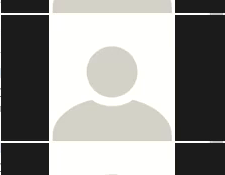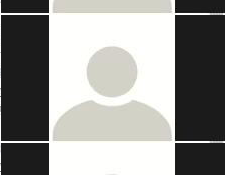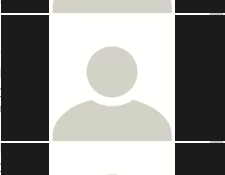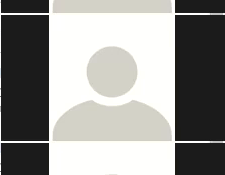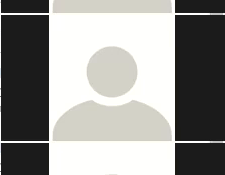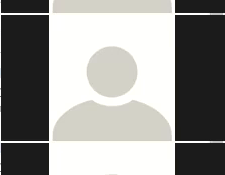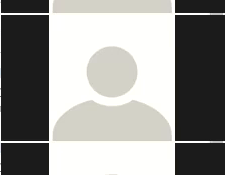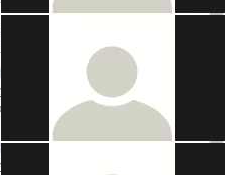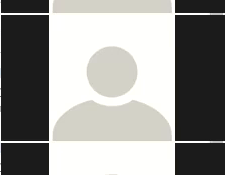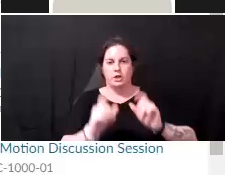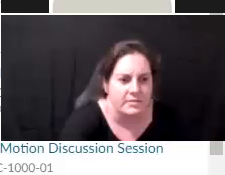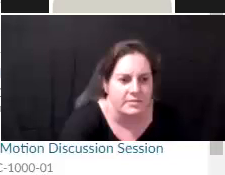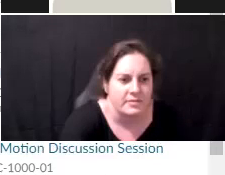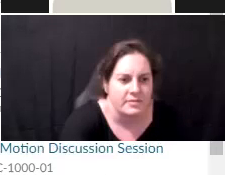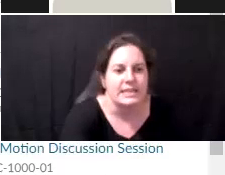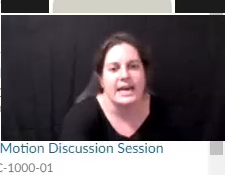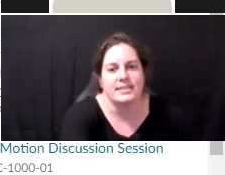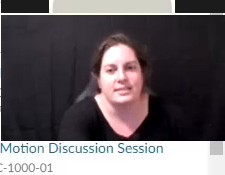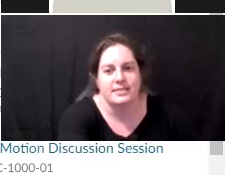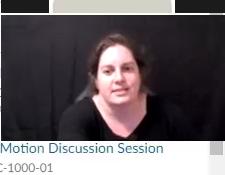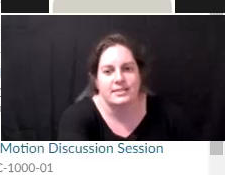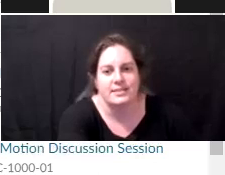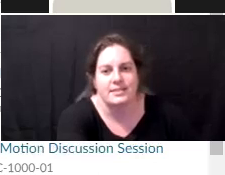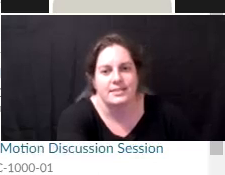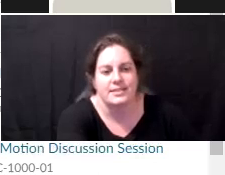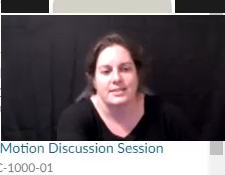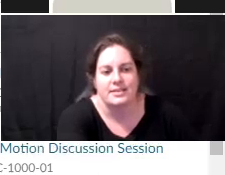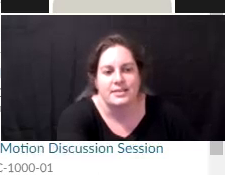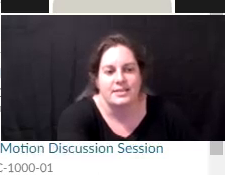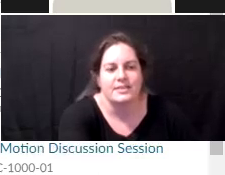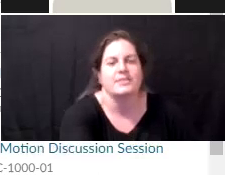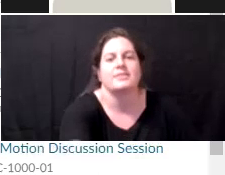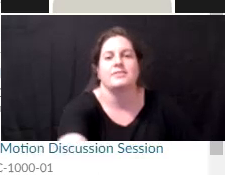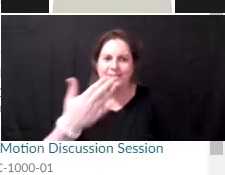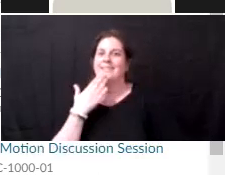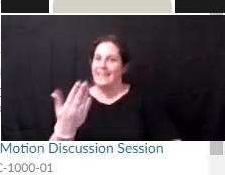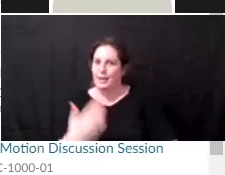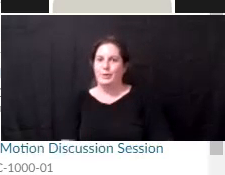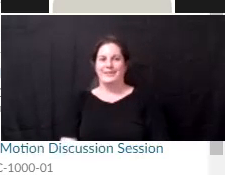Anybody? Are you seeing the homepage? Yes. I see it. Thank you very much. Okay.